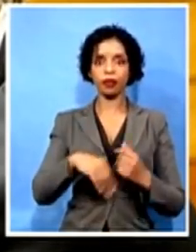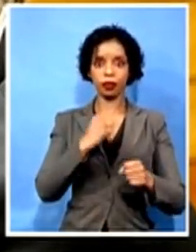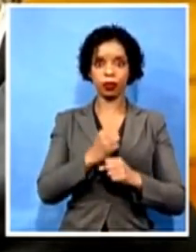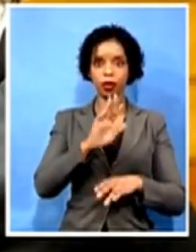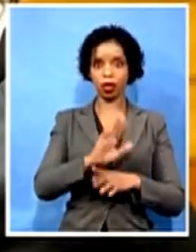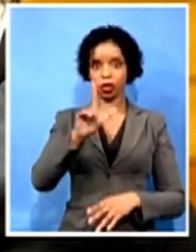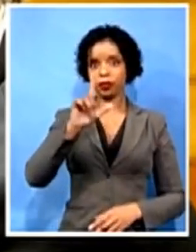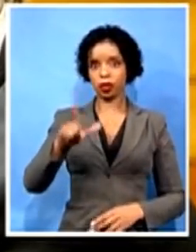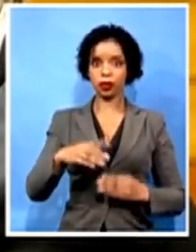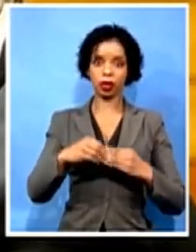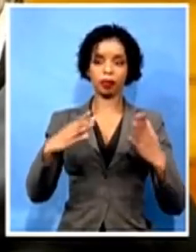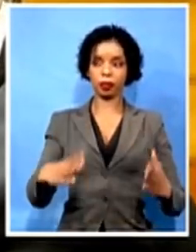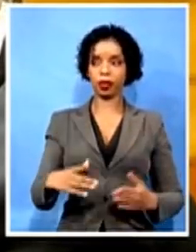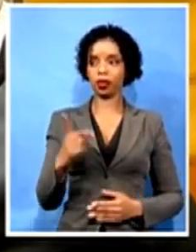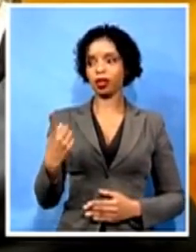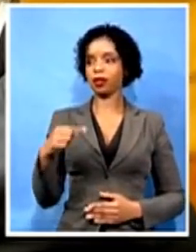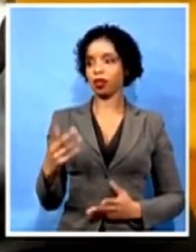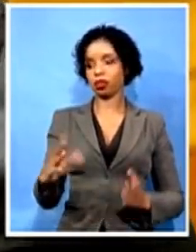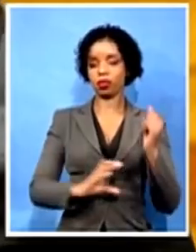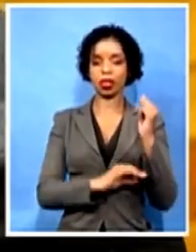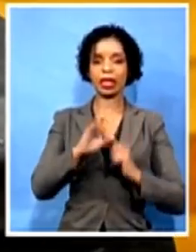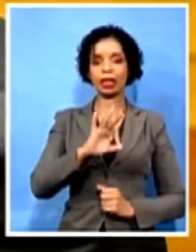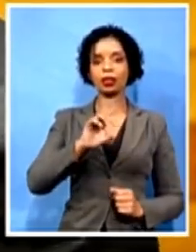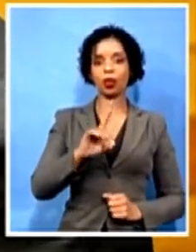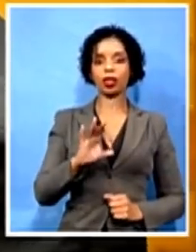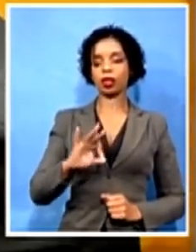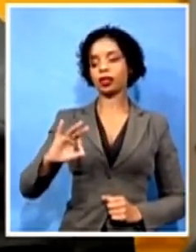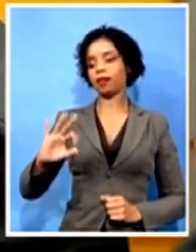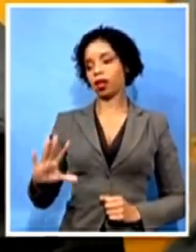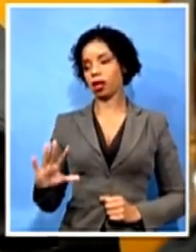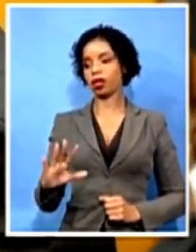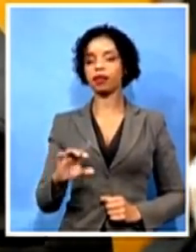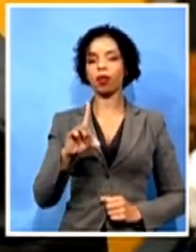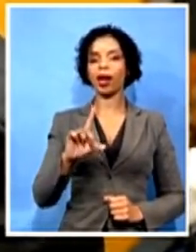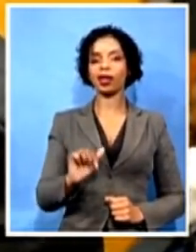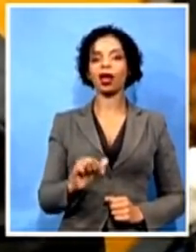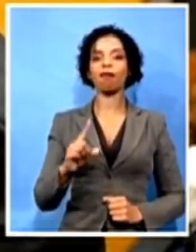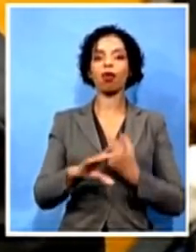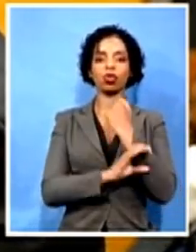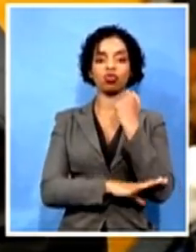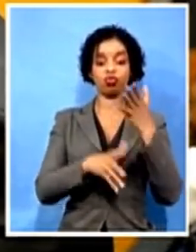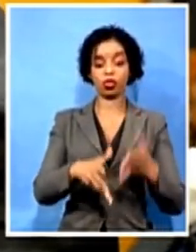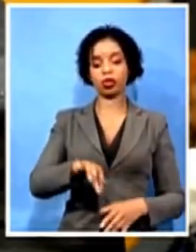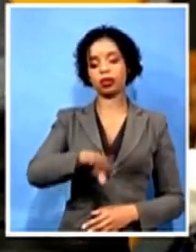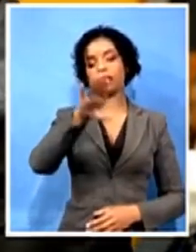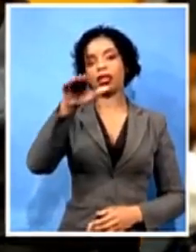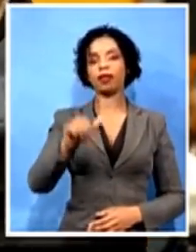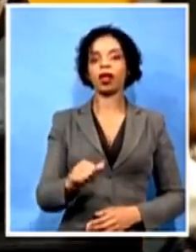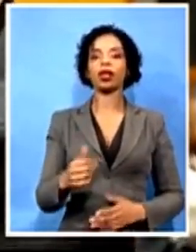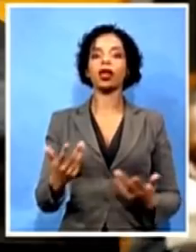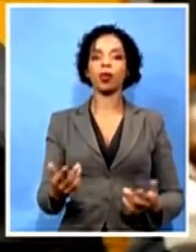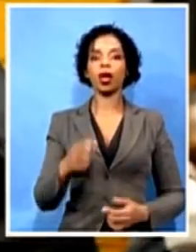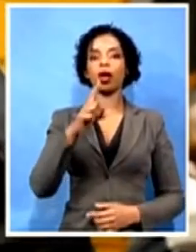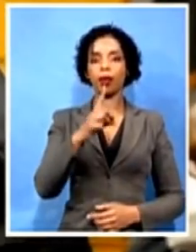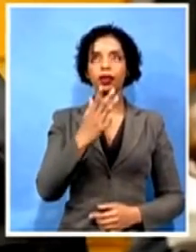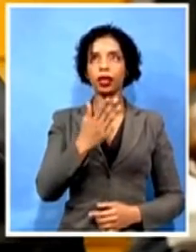35 1F of the Constitution of the Republic of South Africa, Act 108 of 1996. And it reads as